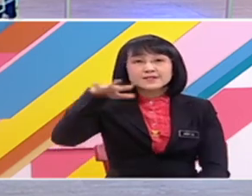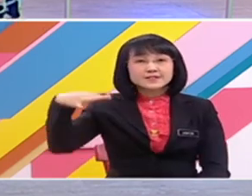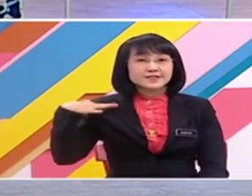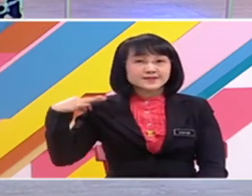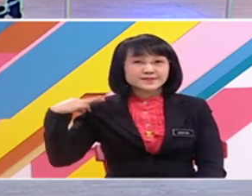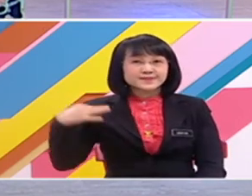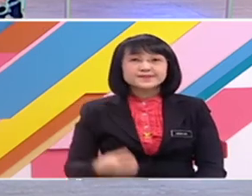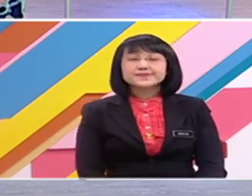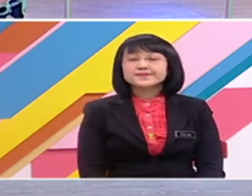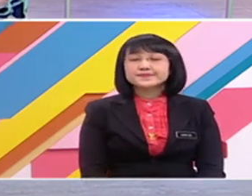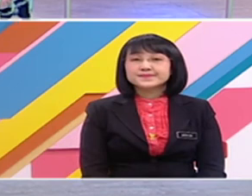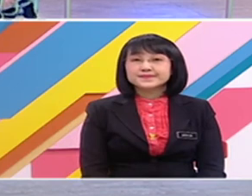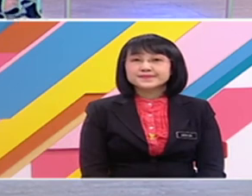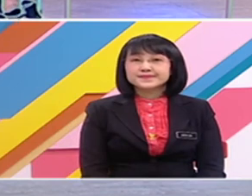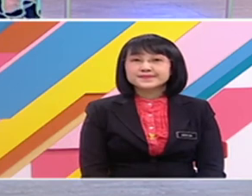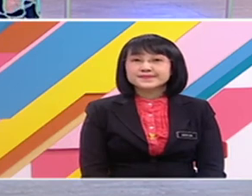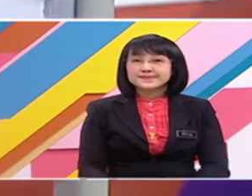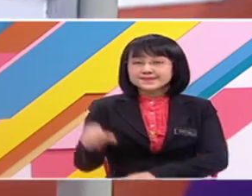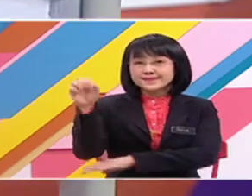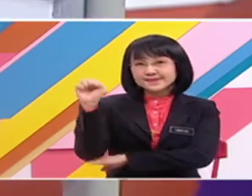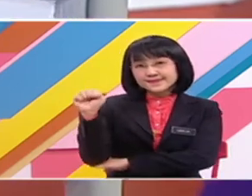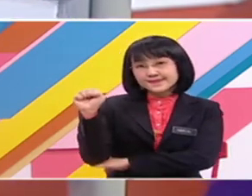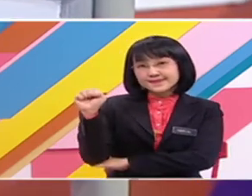Okay, we start it now. Okay,